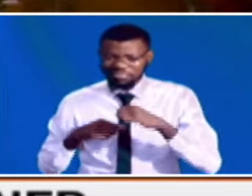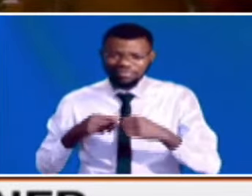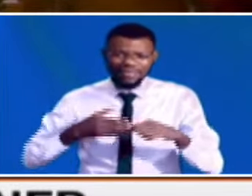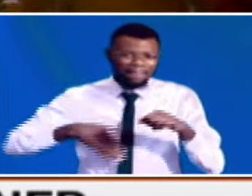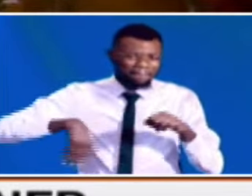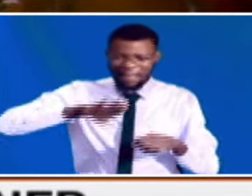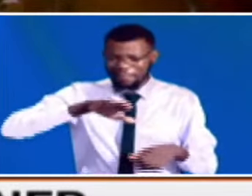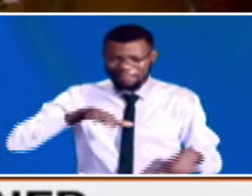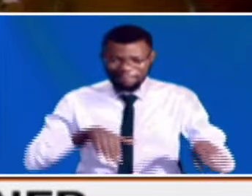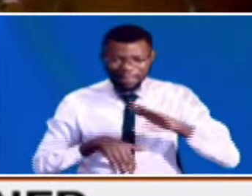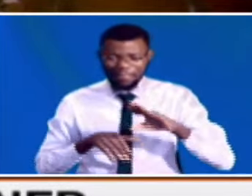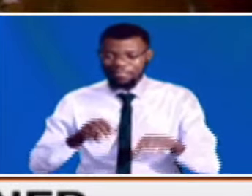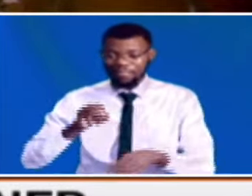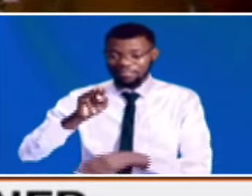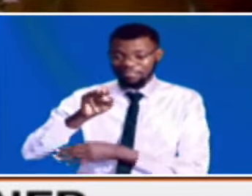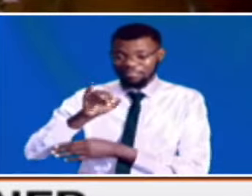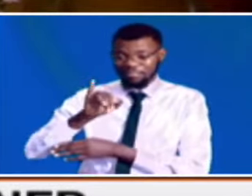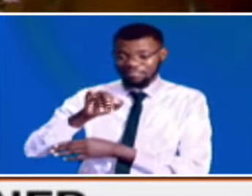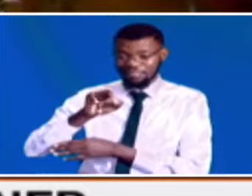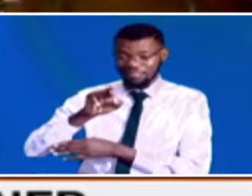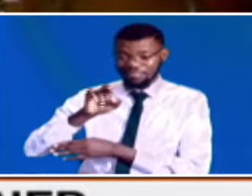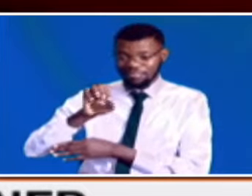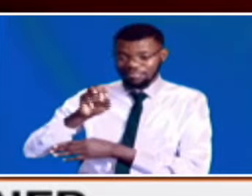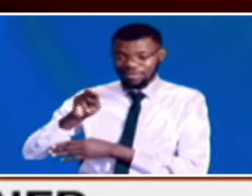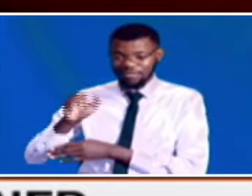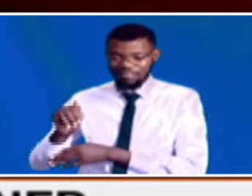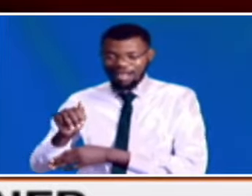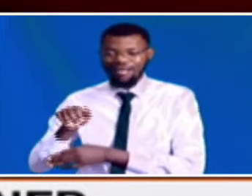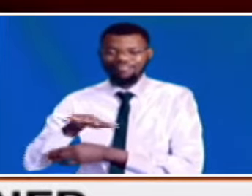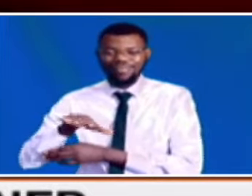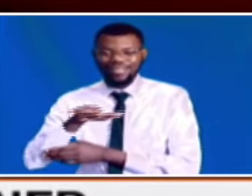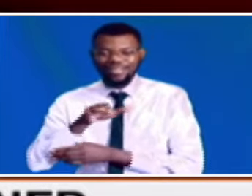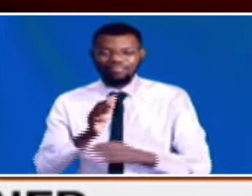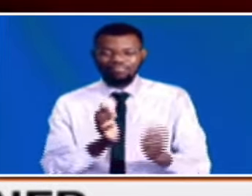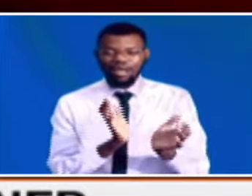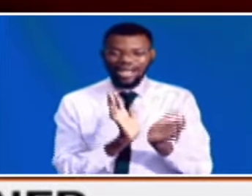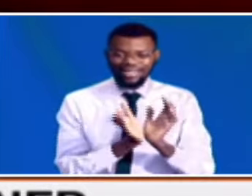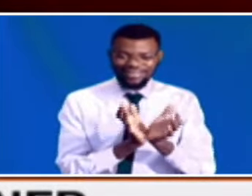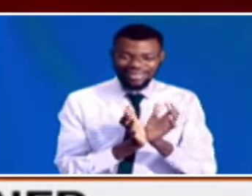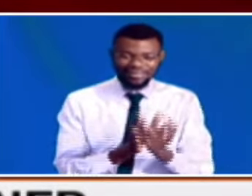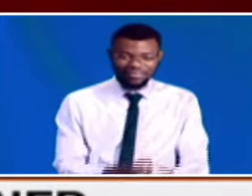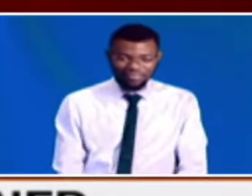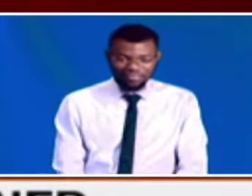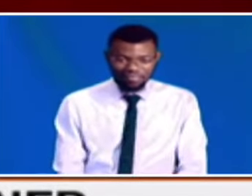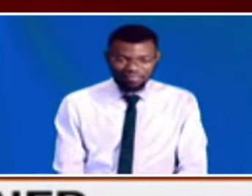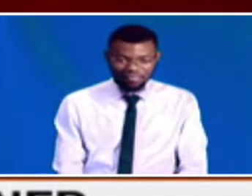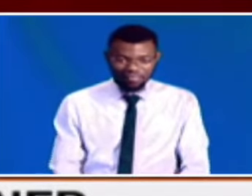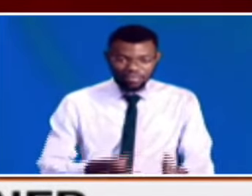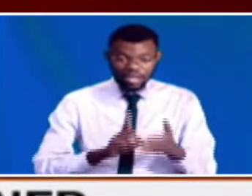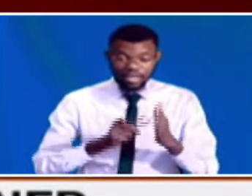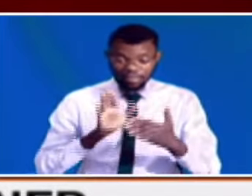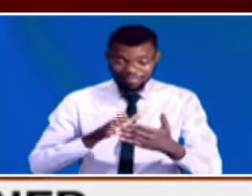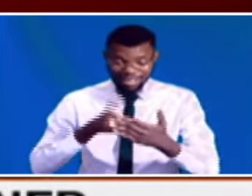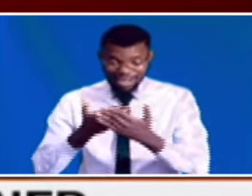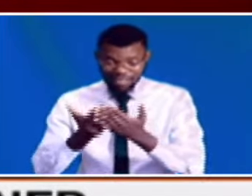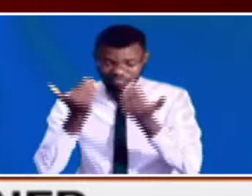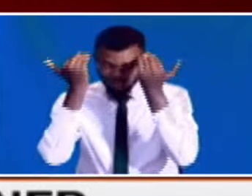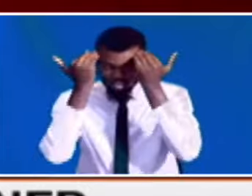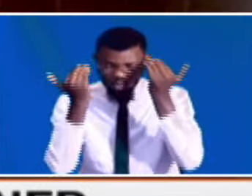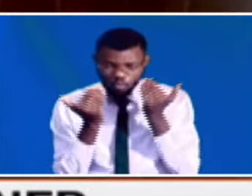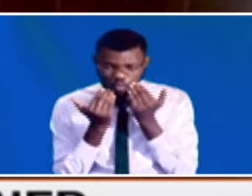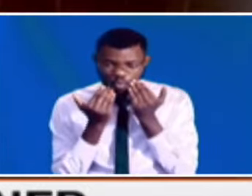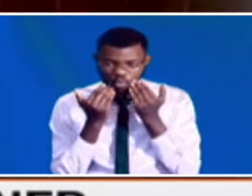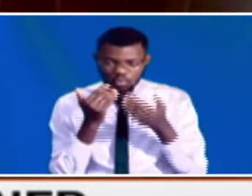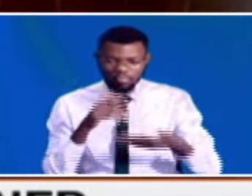on Mirema Drive in Kasarani. Shortly thereafter, he faced Judge Martha Nanzushi on 3